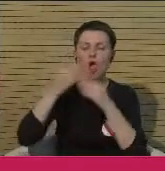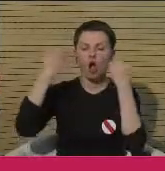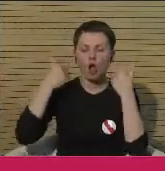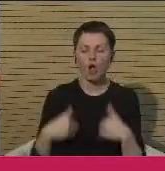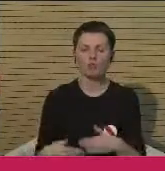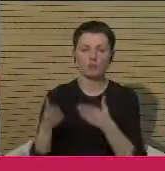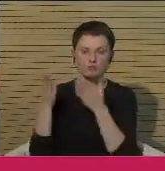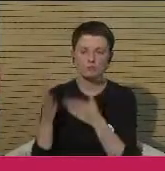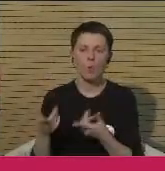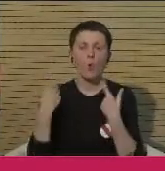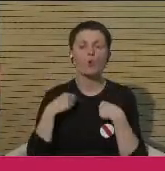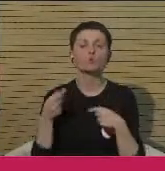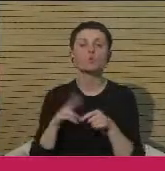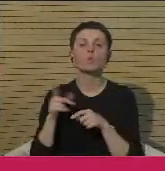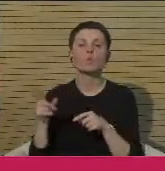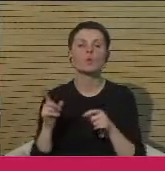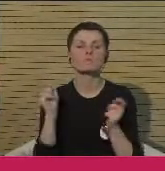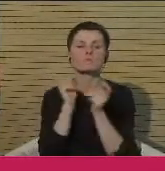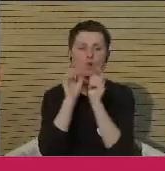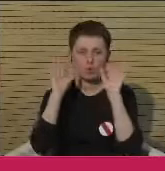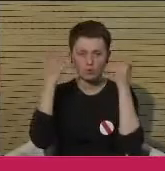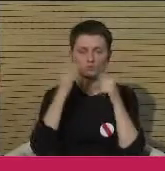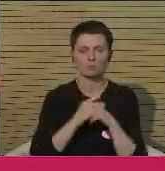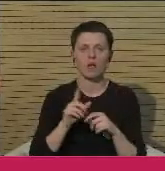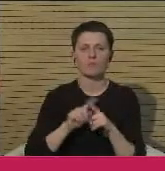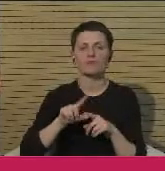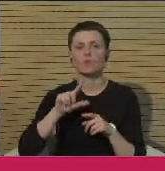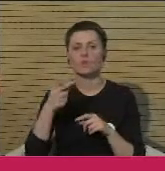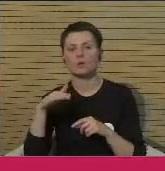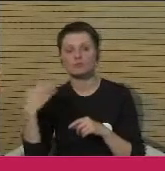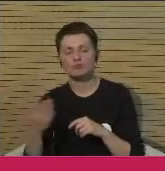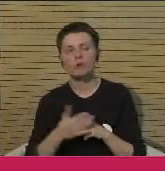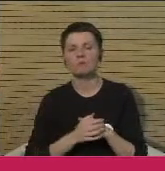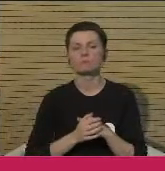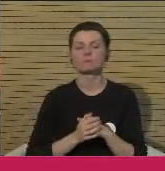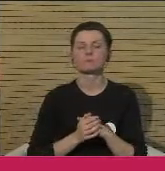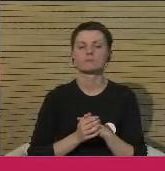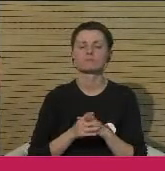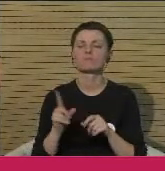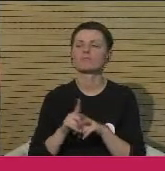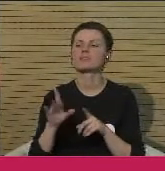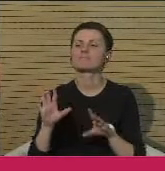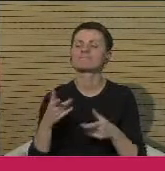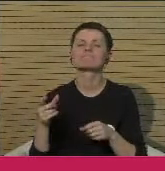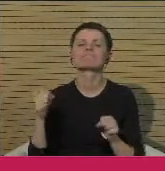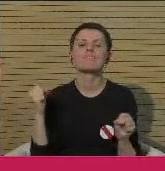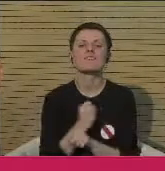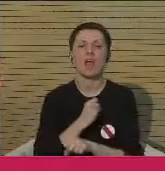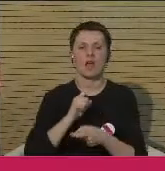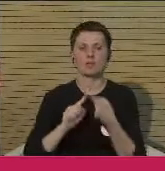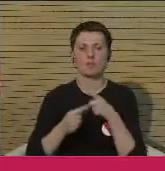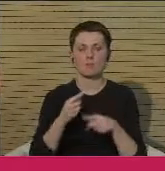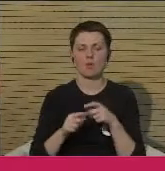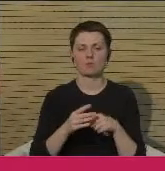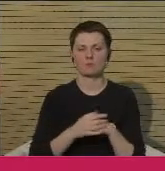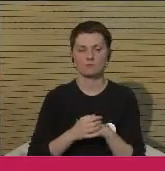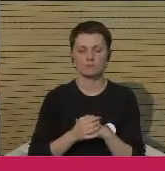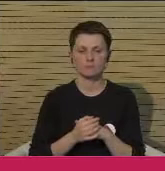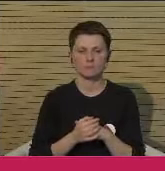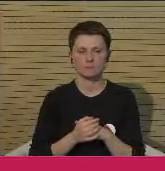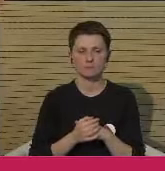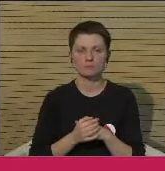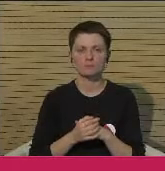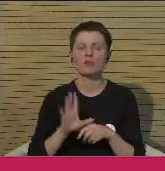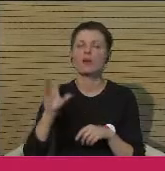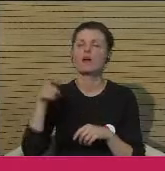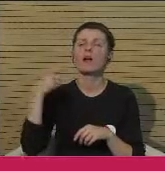We should care about human rights. There's a lot of communication about human rights and